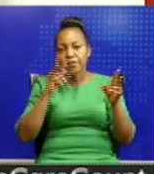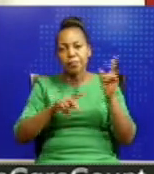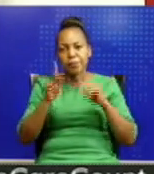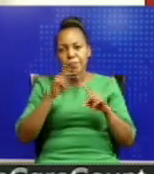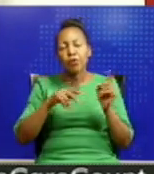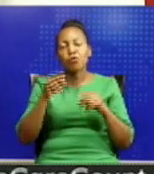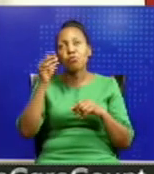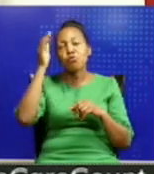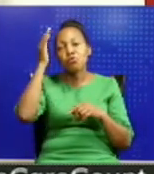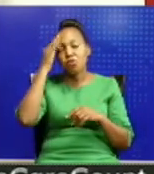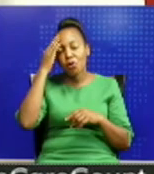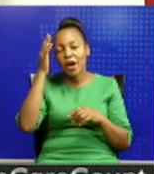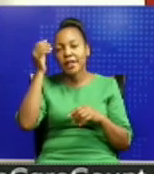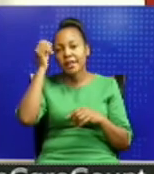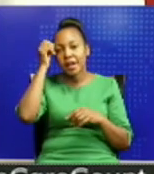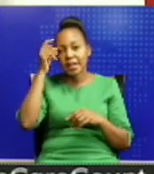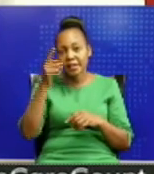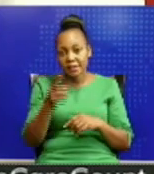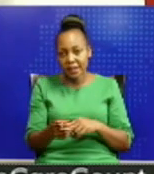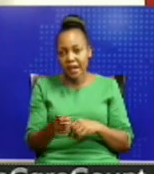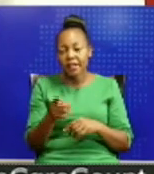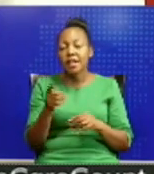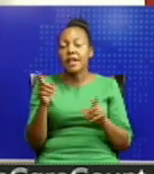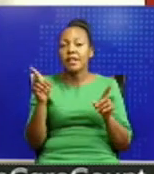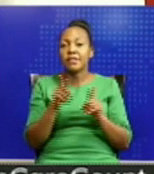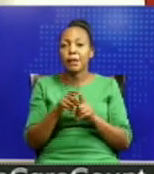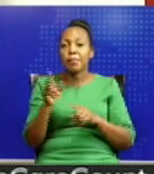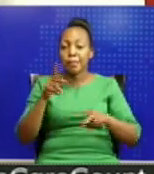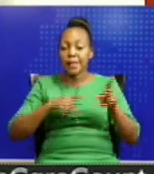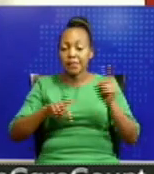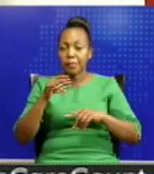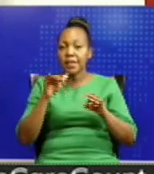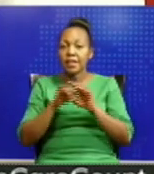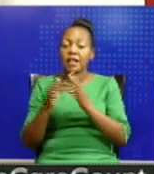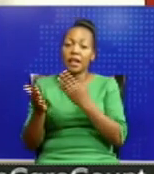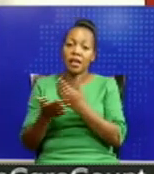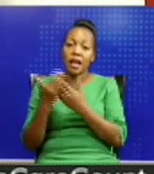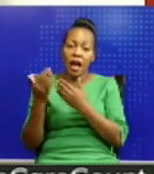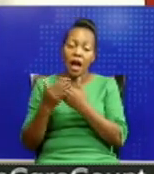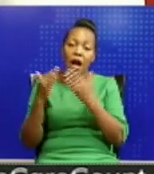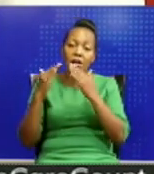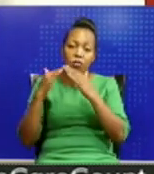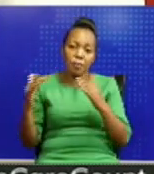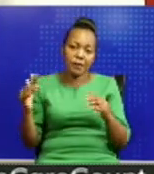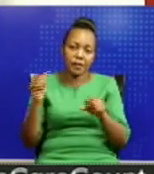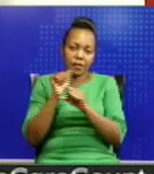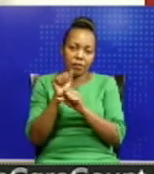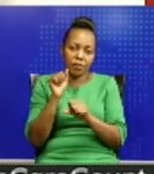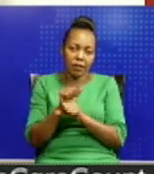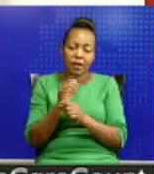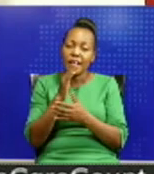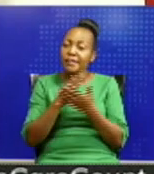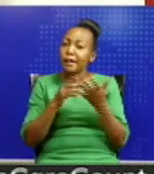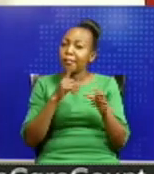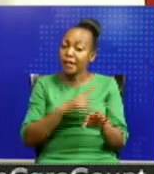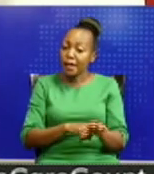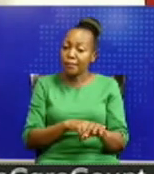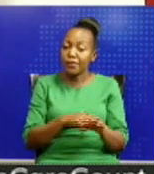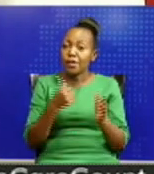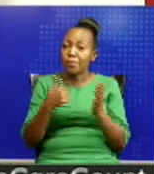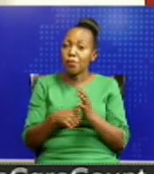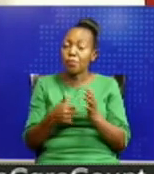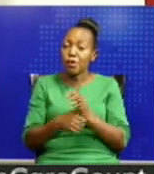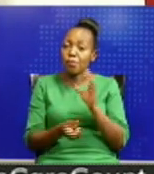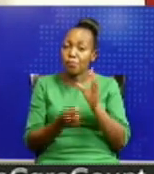to recognize and collectively participate in care work, because sometimes some of these disputes in the